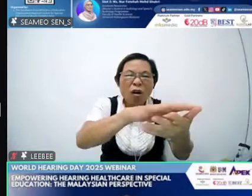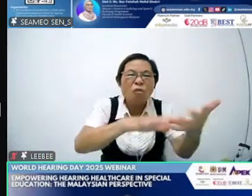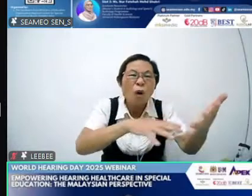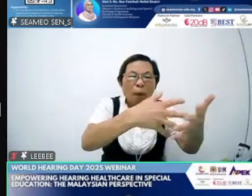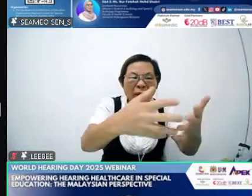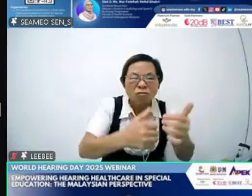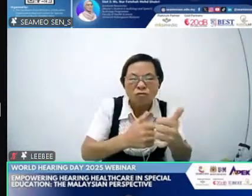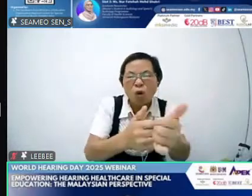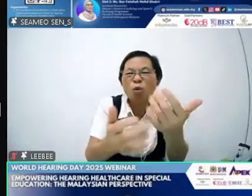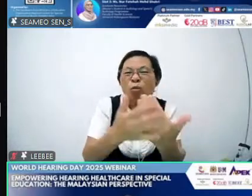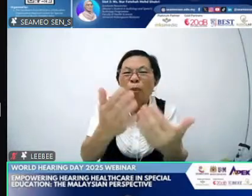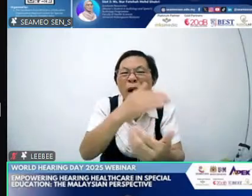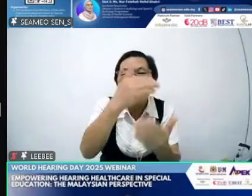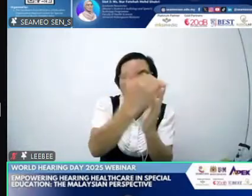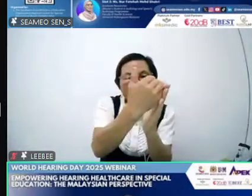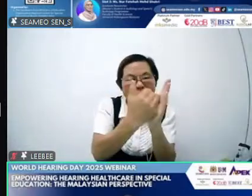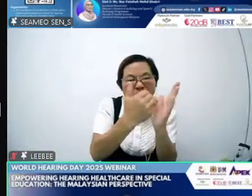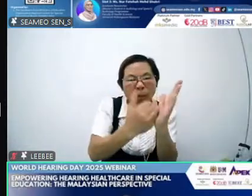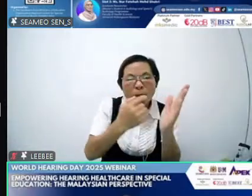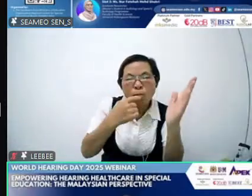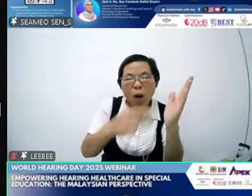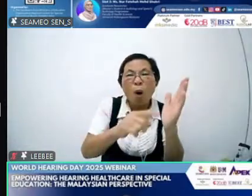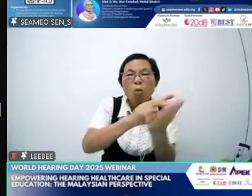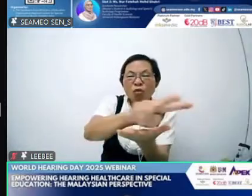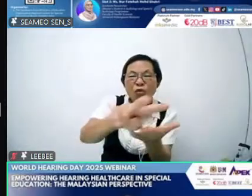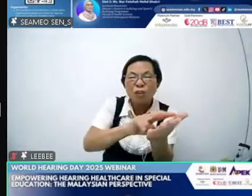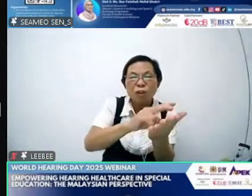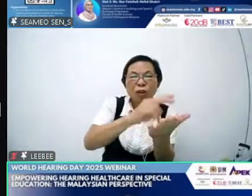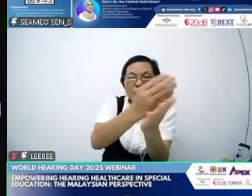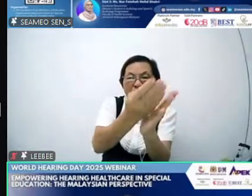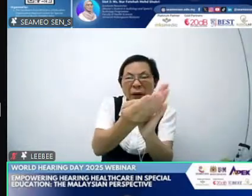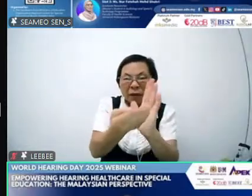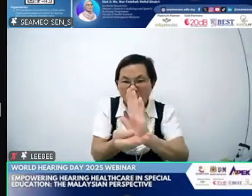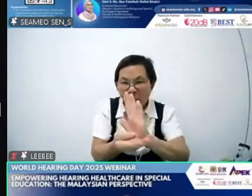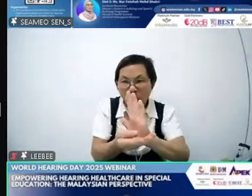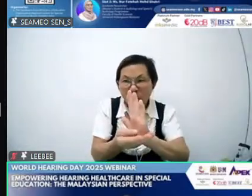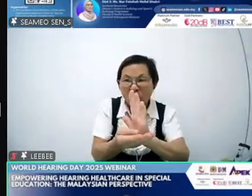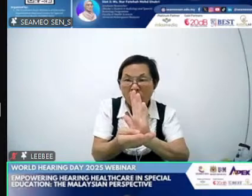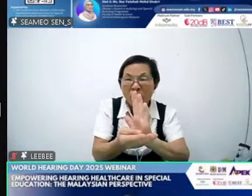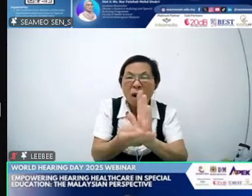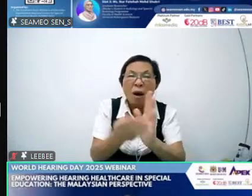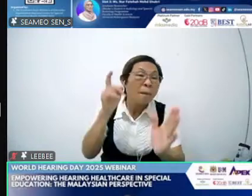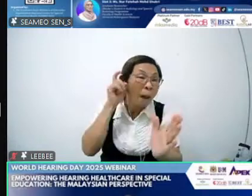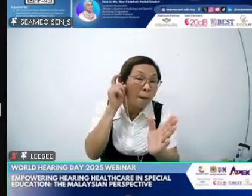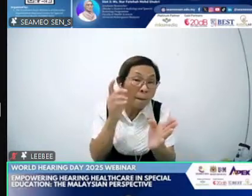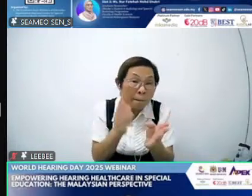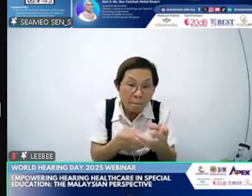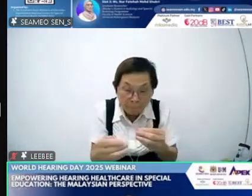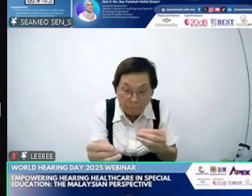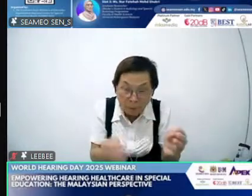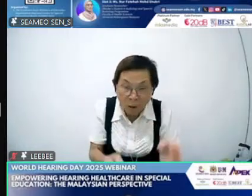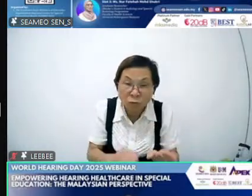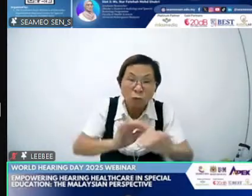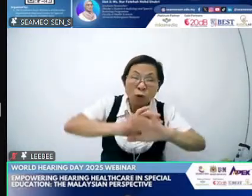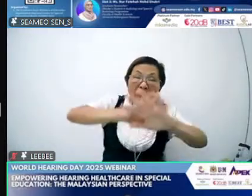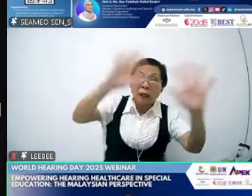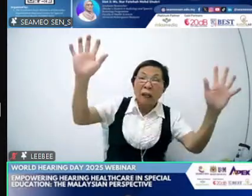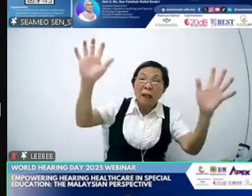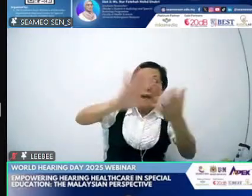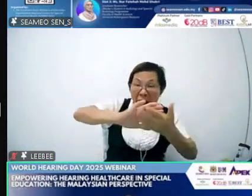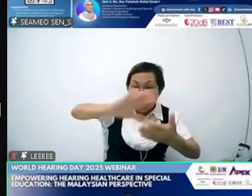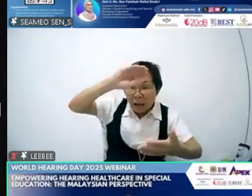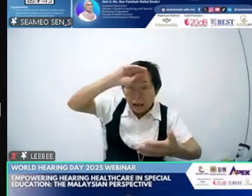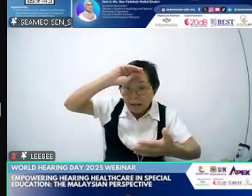short step-by-step instructional video break down hearing aid management into clear bit-sized lessons,